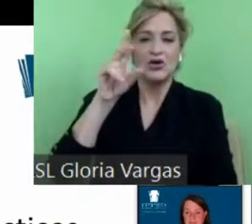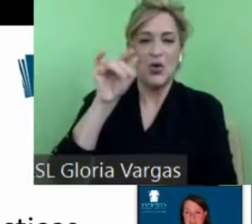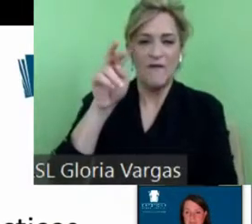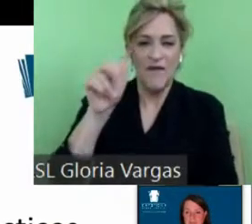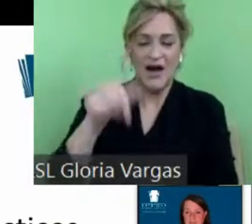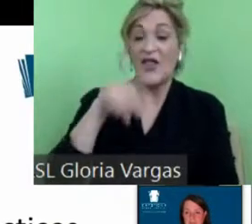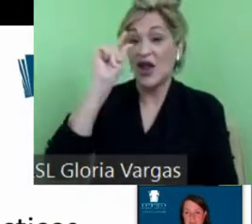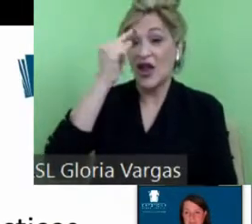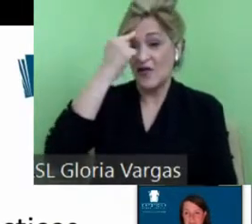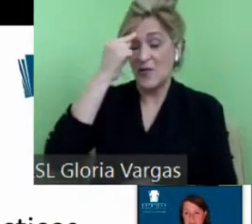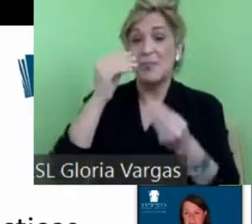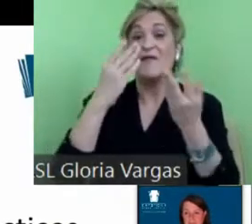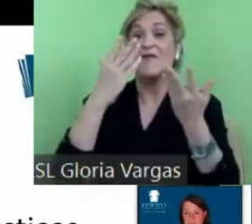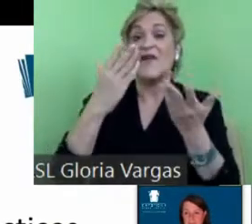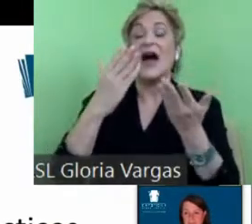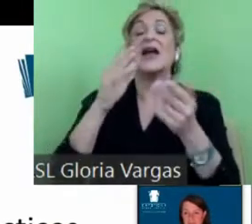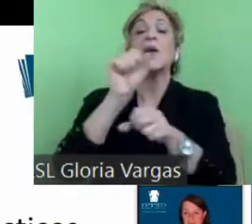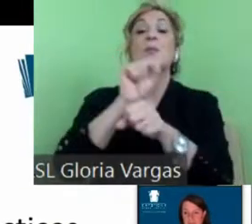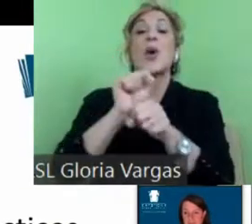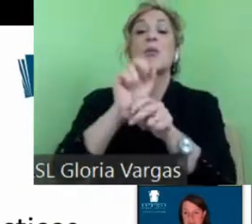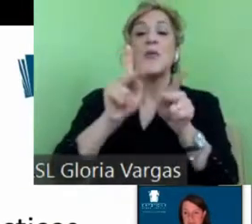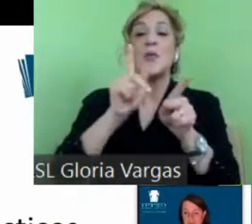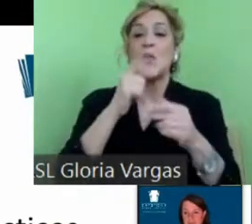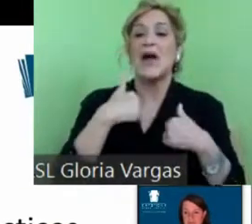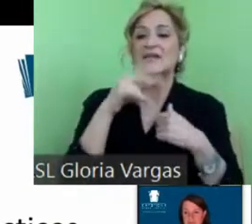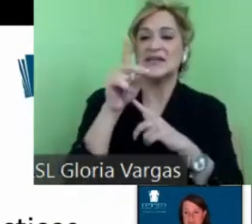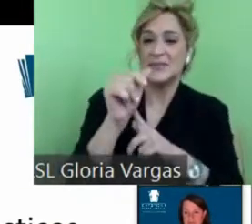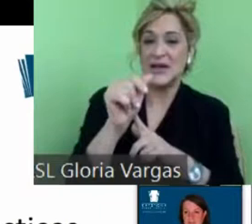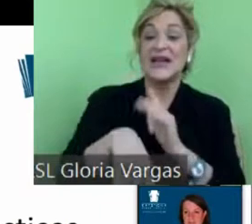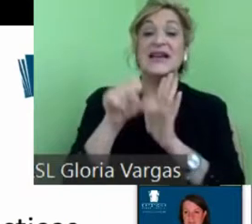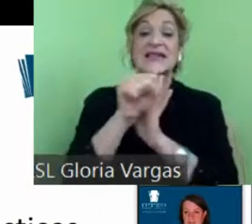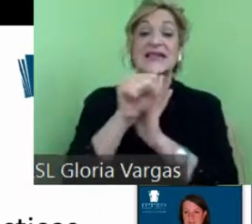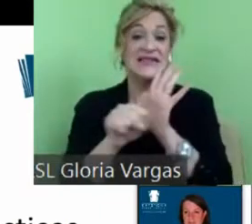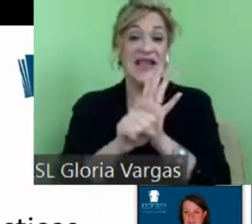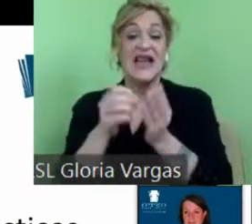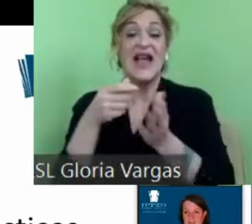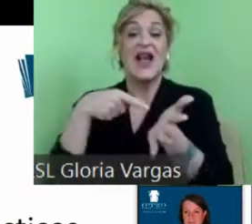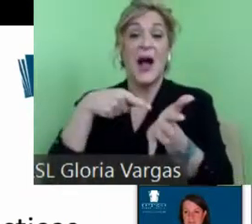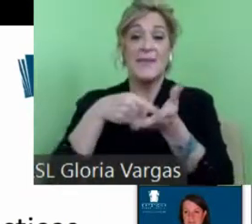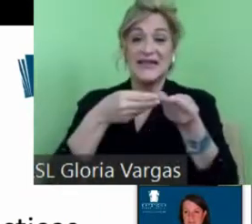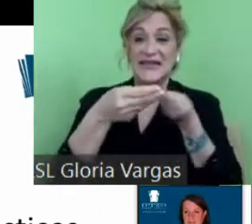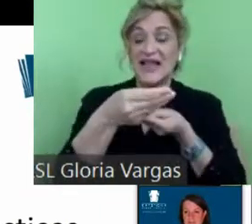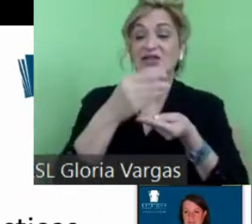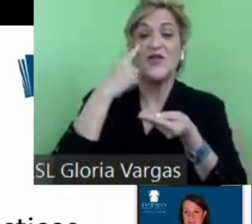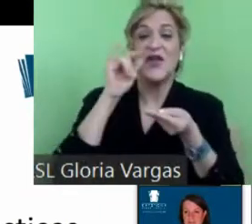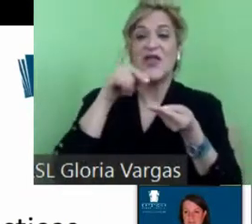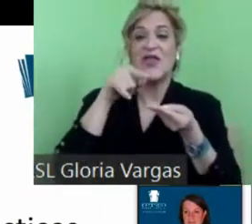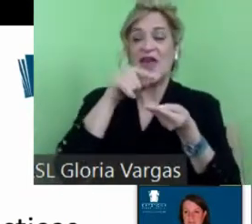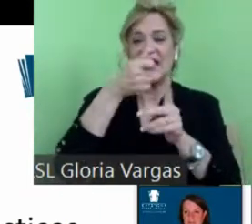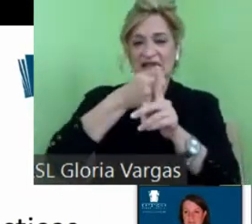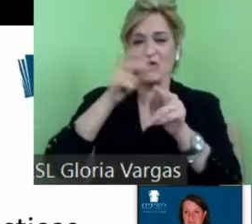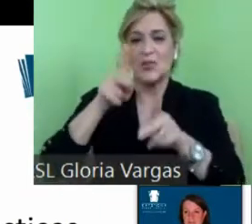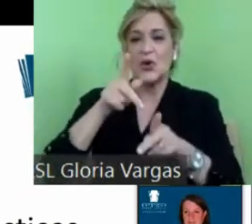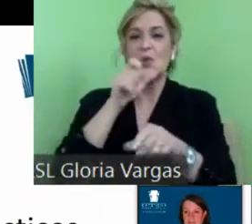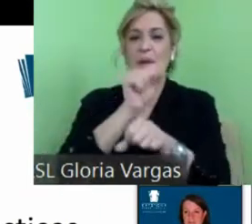for employment of persons with disability. The state is compensating 30% of the average salary for each employed person